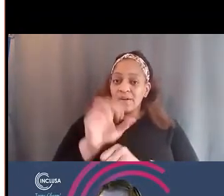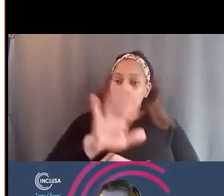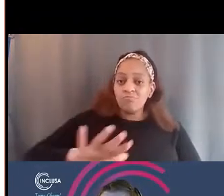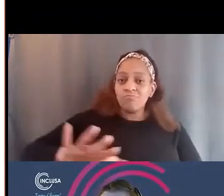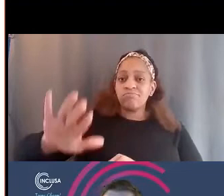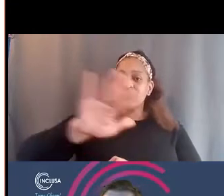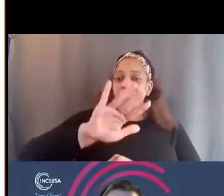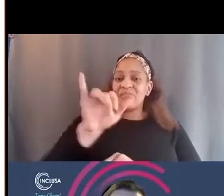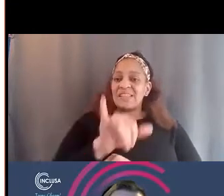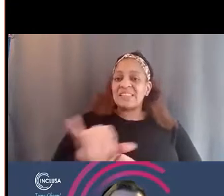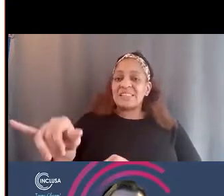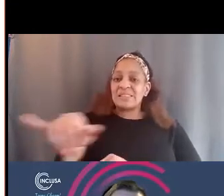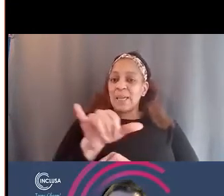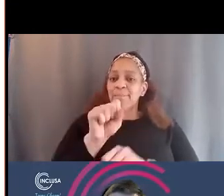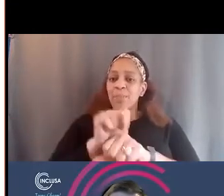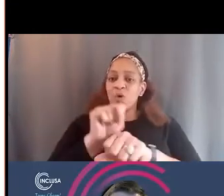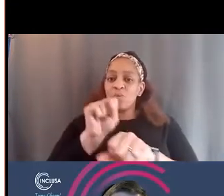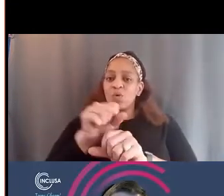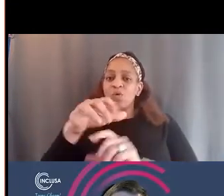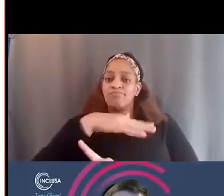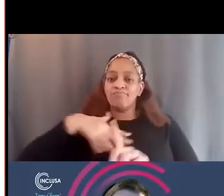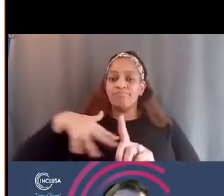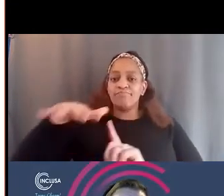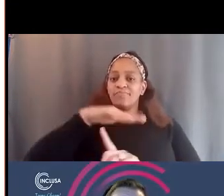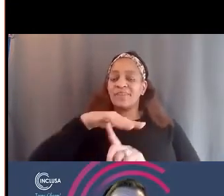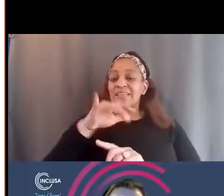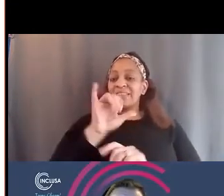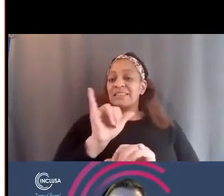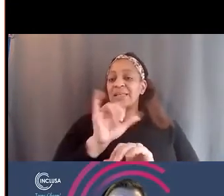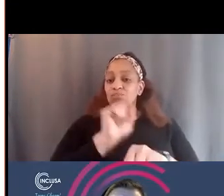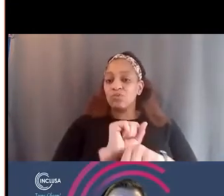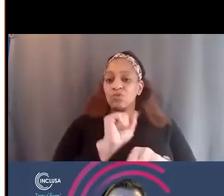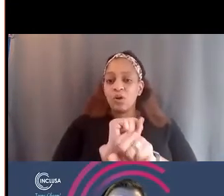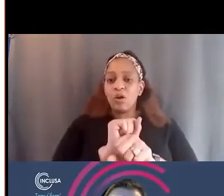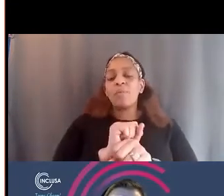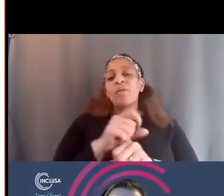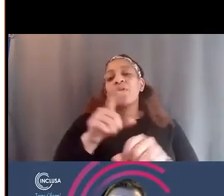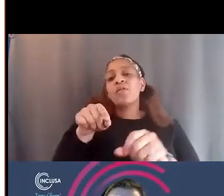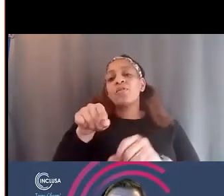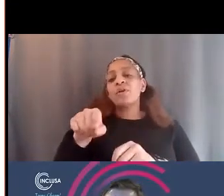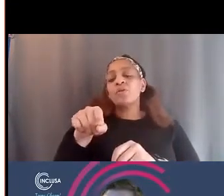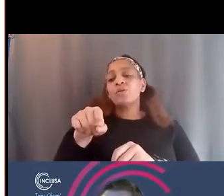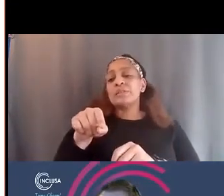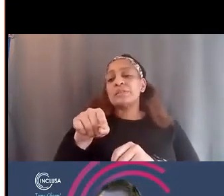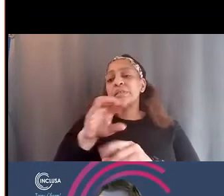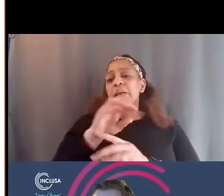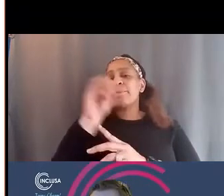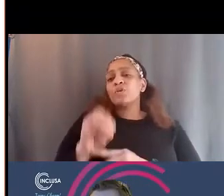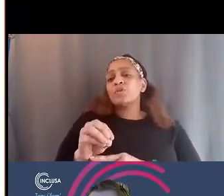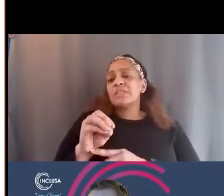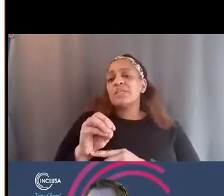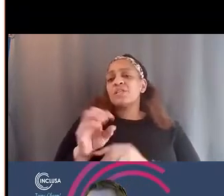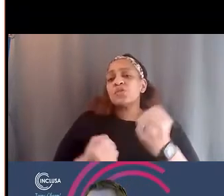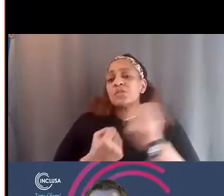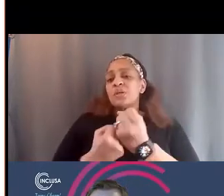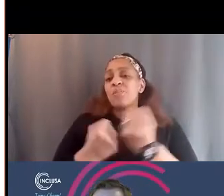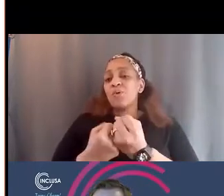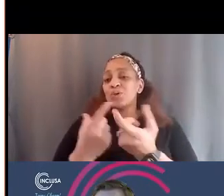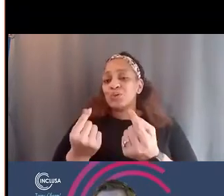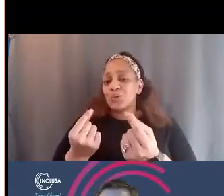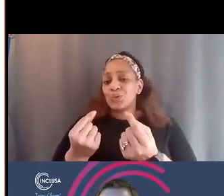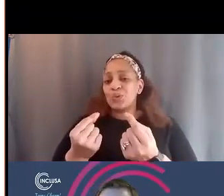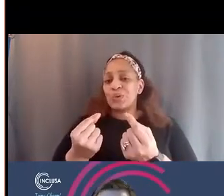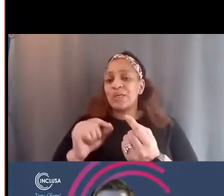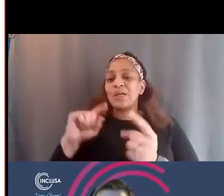same employment environment, same job, those percentages of support decrease. So you can